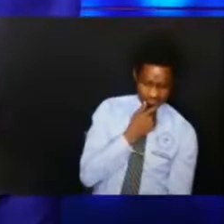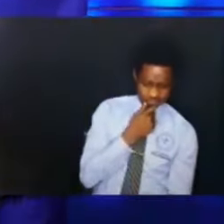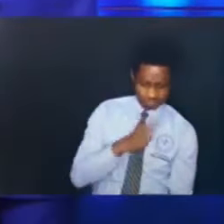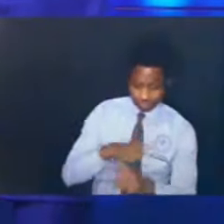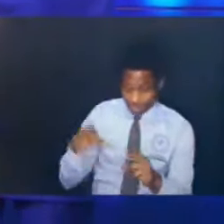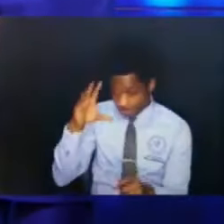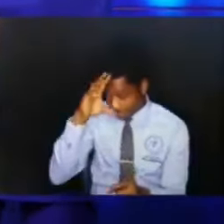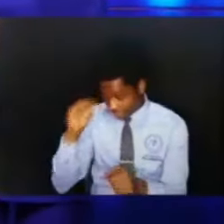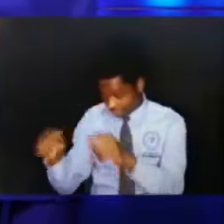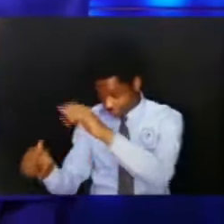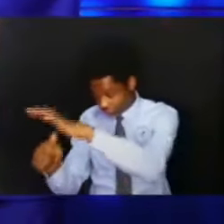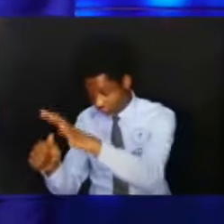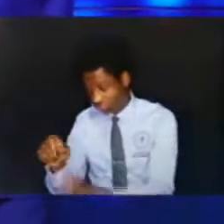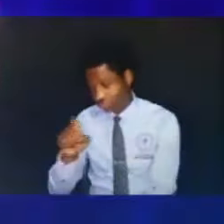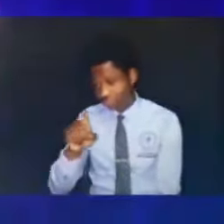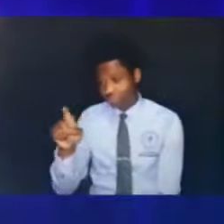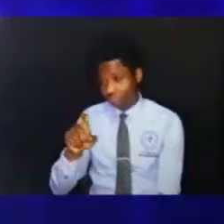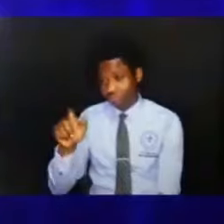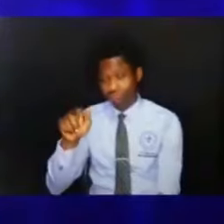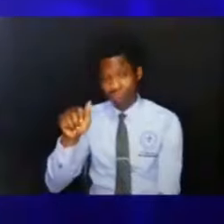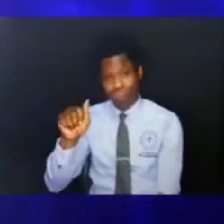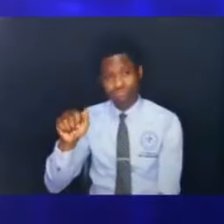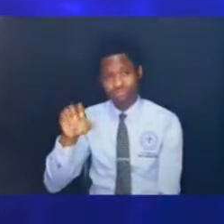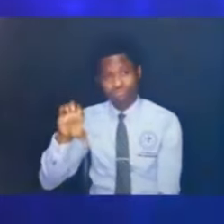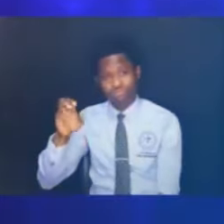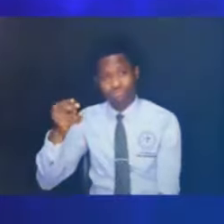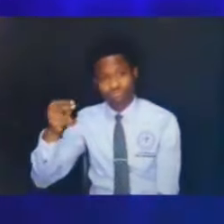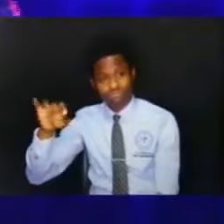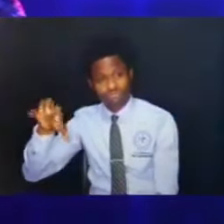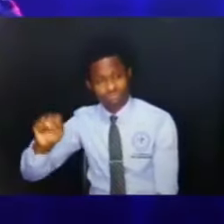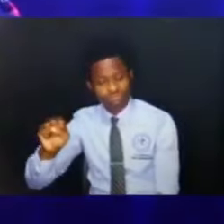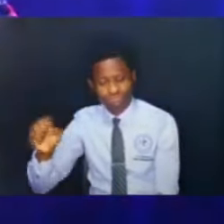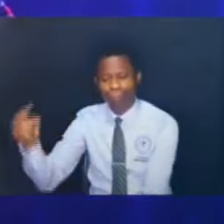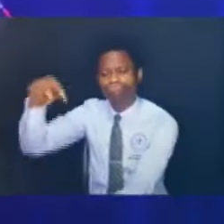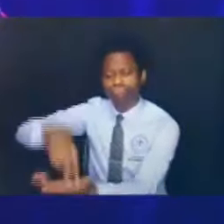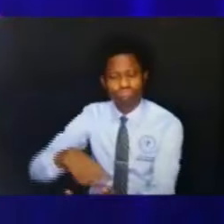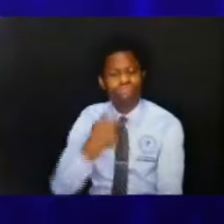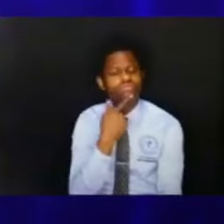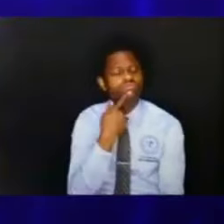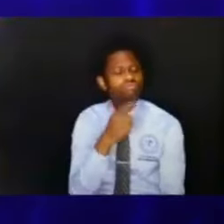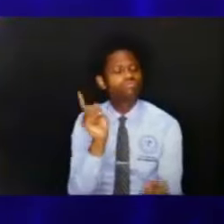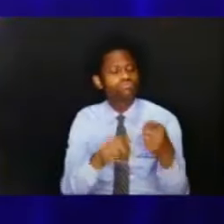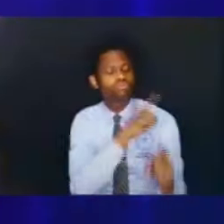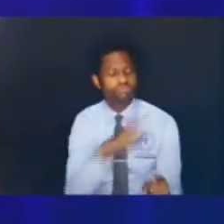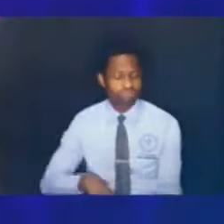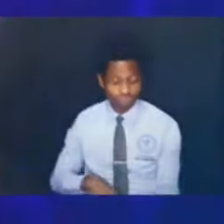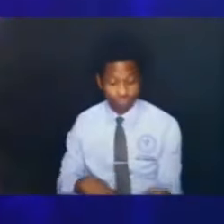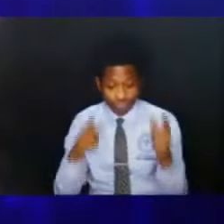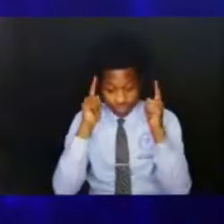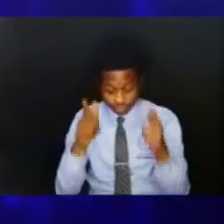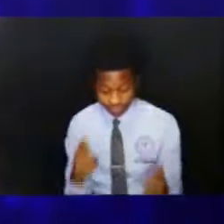Bazakios, that is the sinner's name. Bazakios stood up and said to the Lord, "Look, Lord, here and